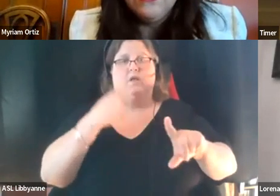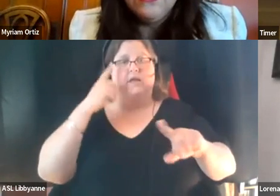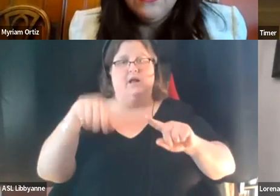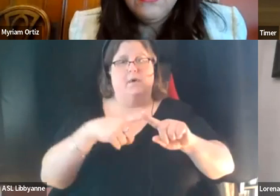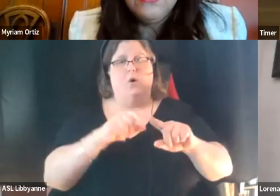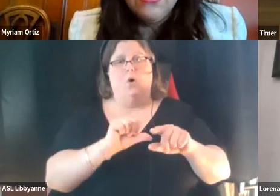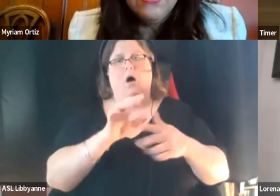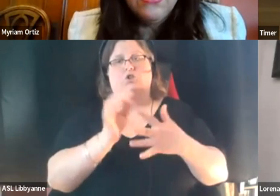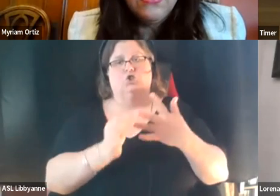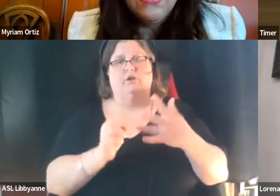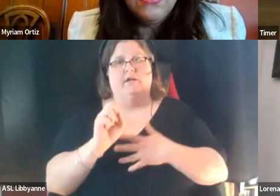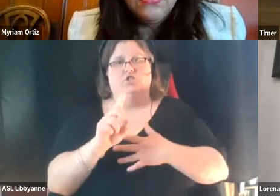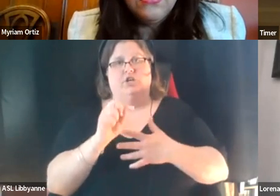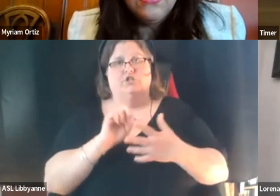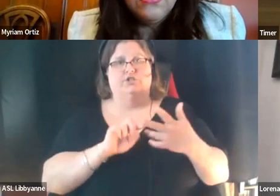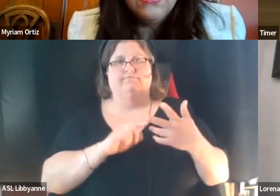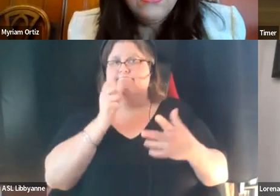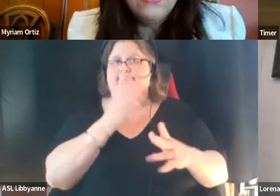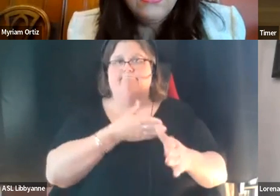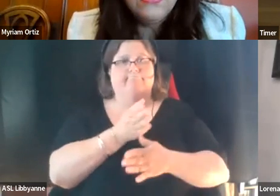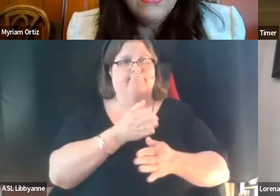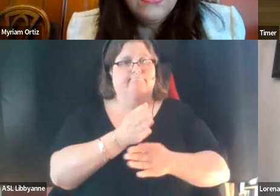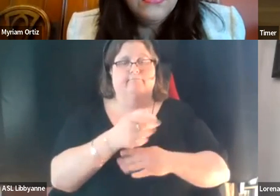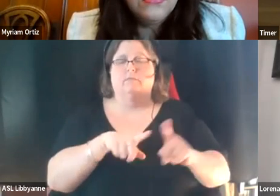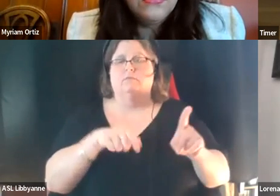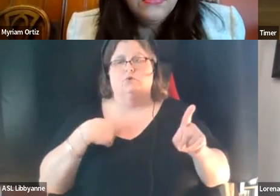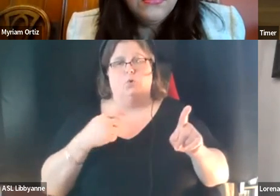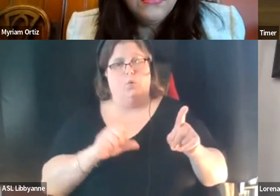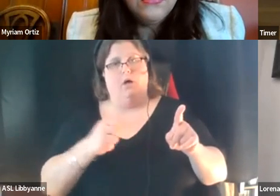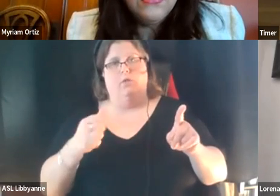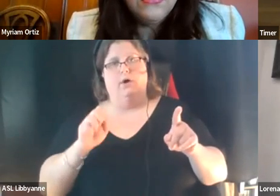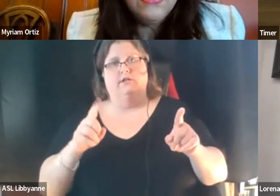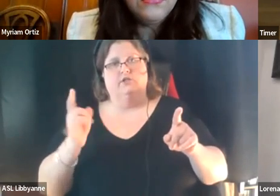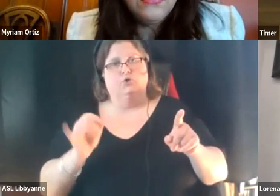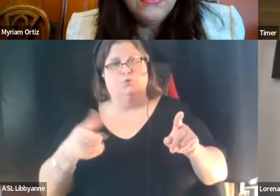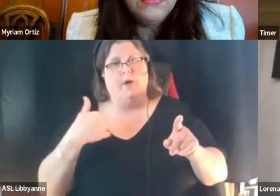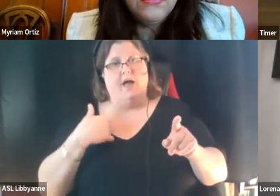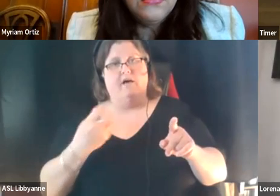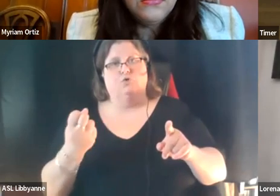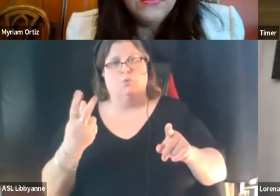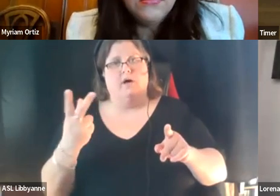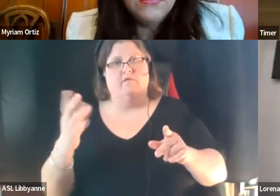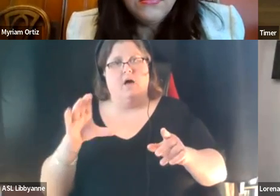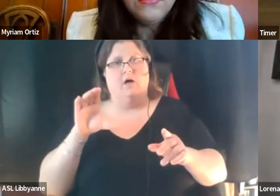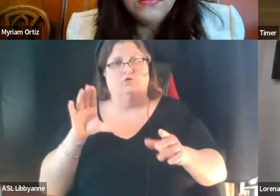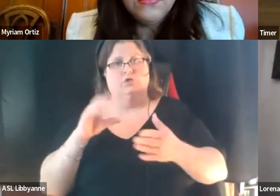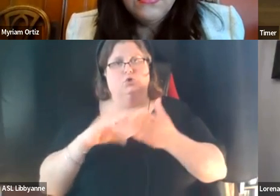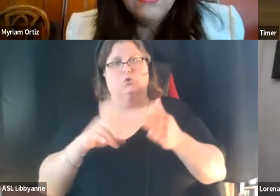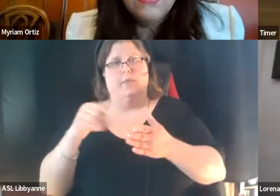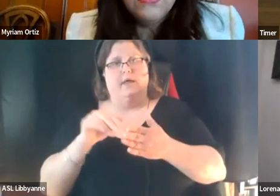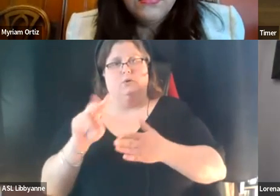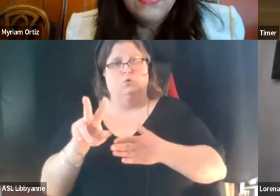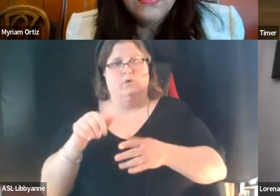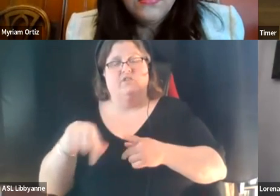Alternative education has about 1,200 students in it. And these are students who would be dropouts. They are